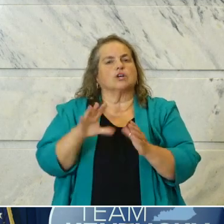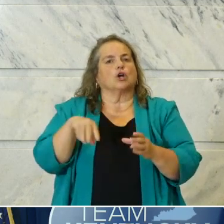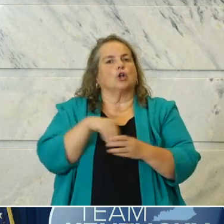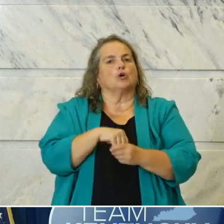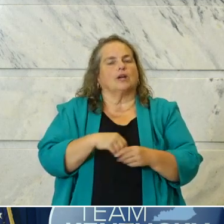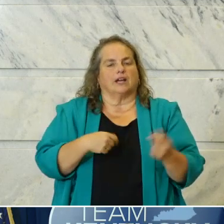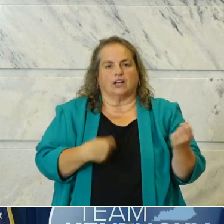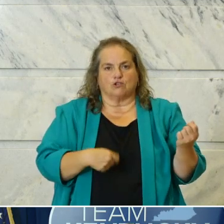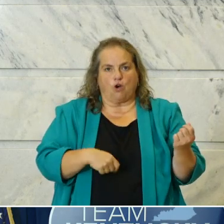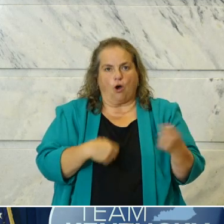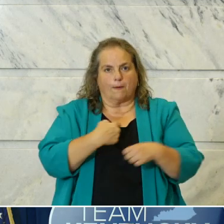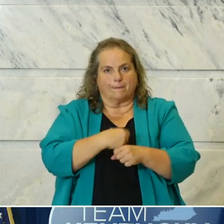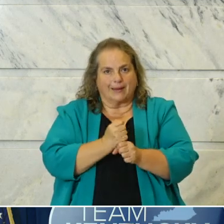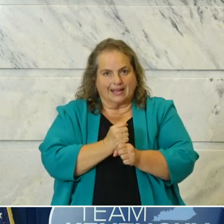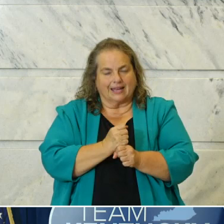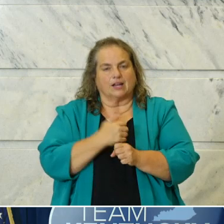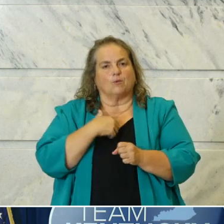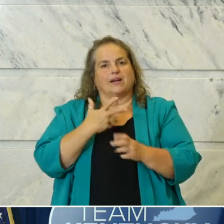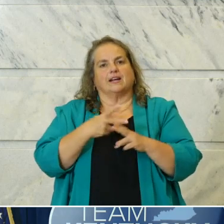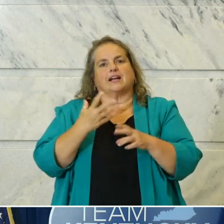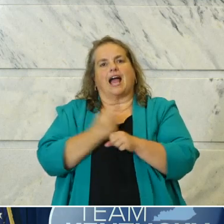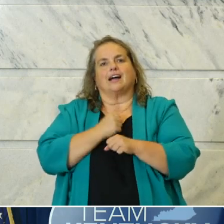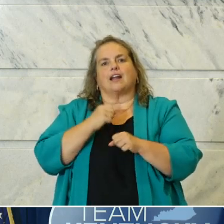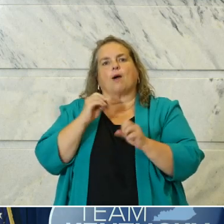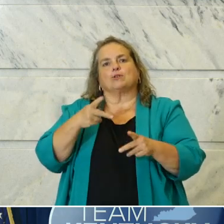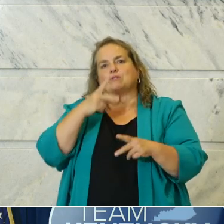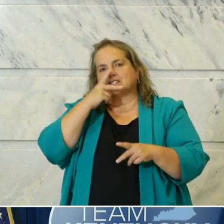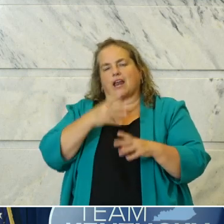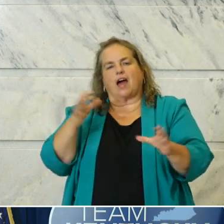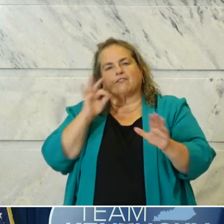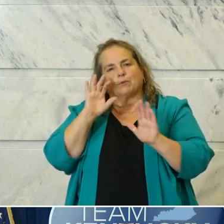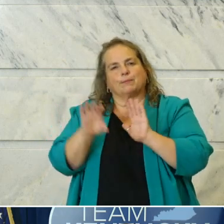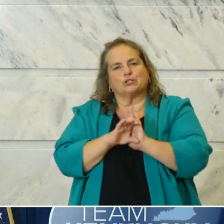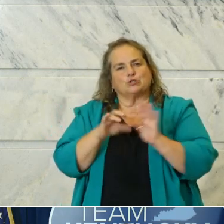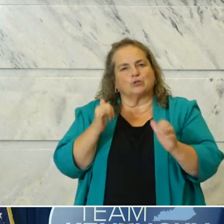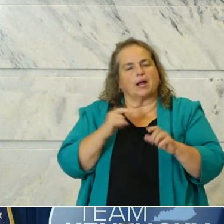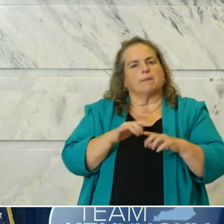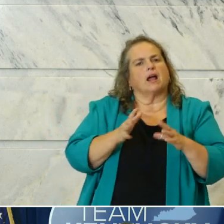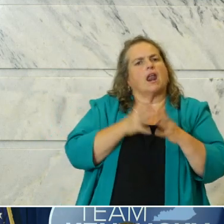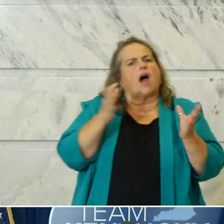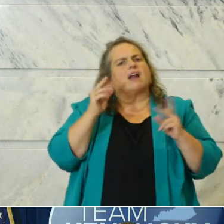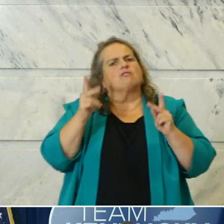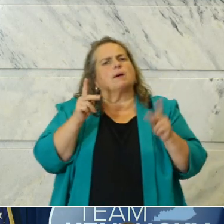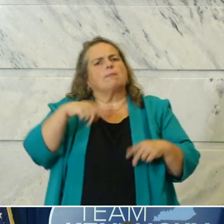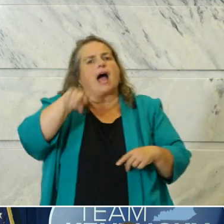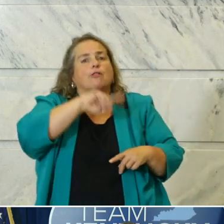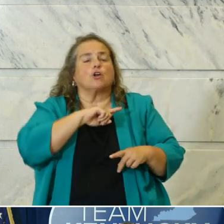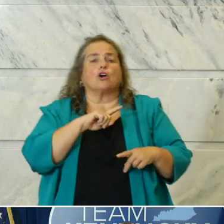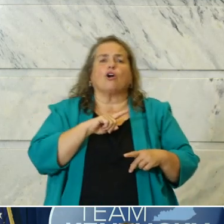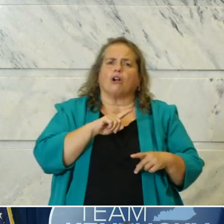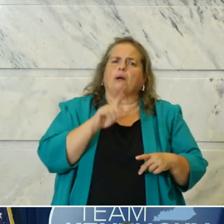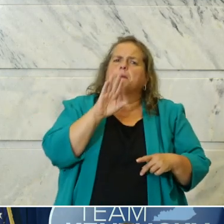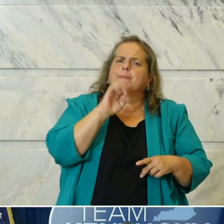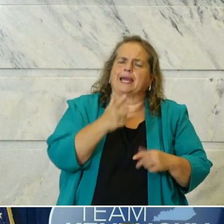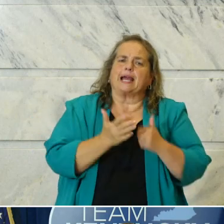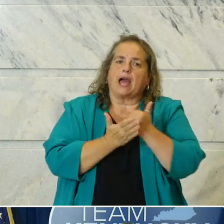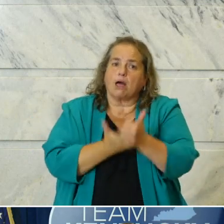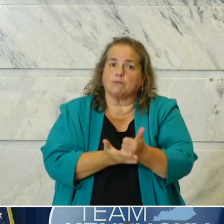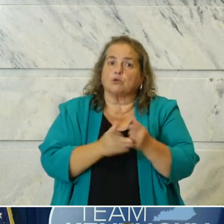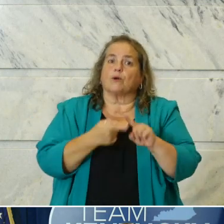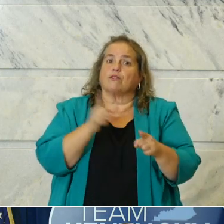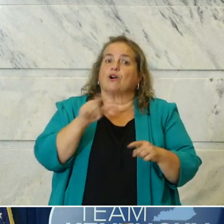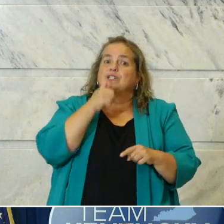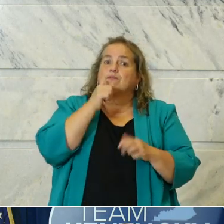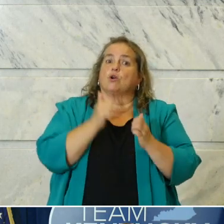got to see a lot of pictures of it today, but a whole lot of people out there not only being helped when they're suffering from